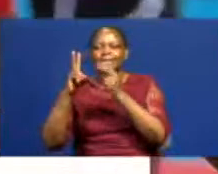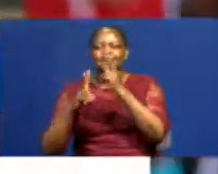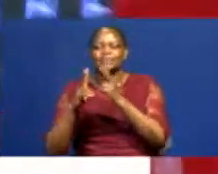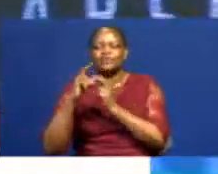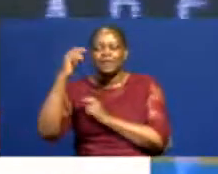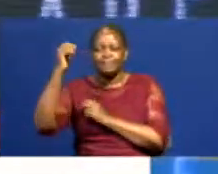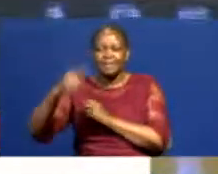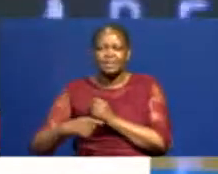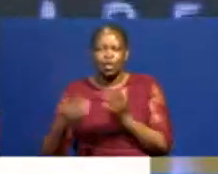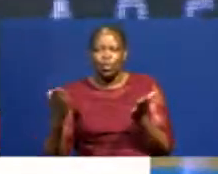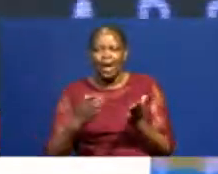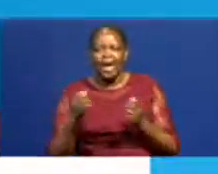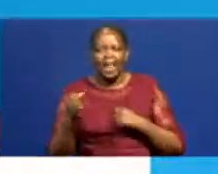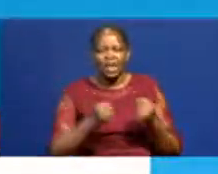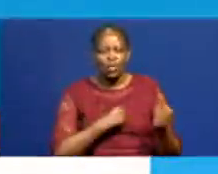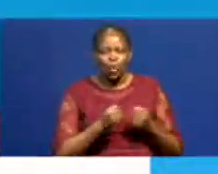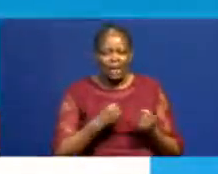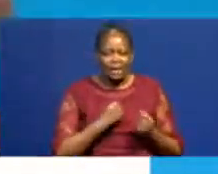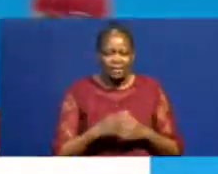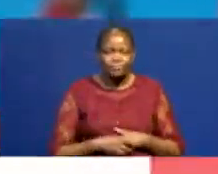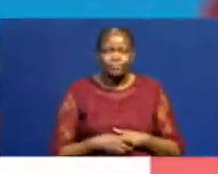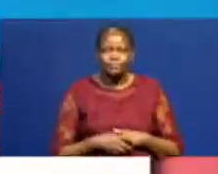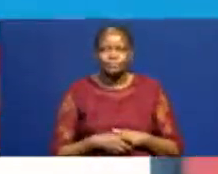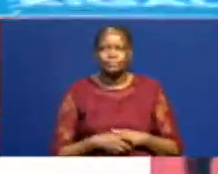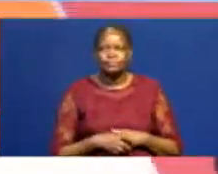next month in Kigali, Rwanda.